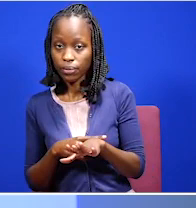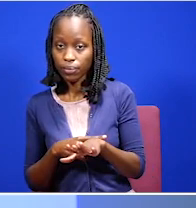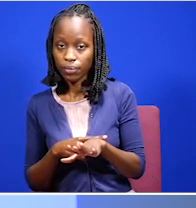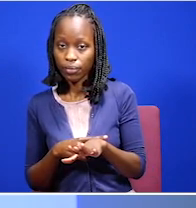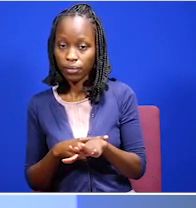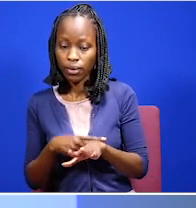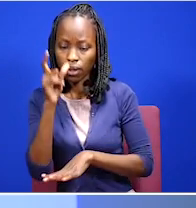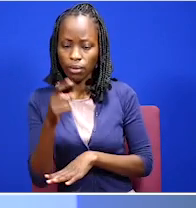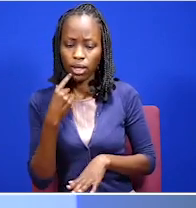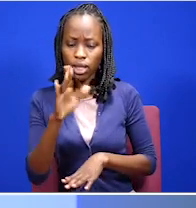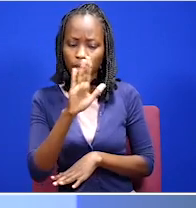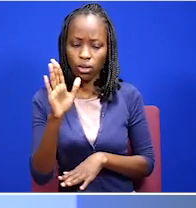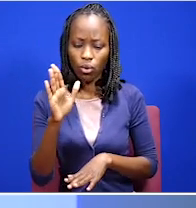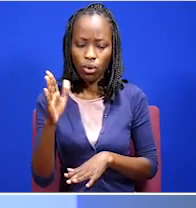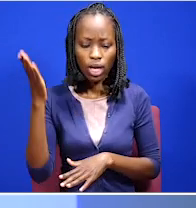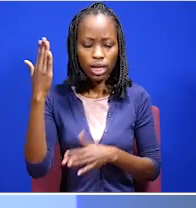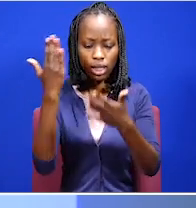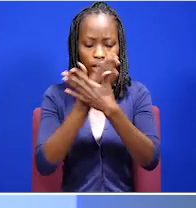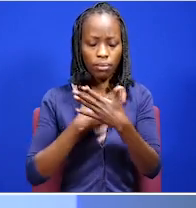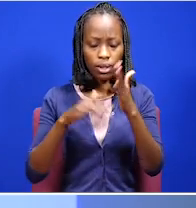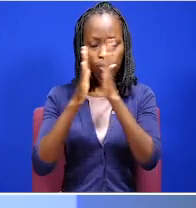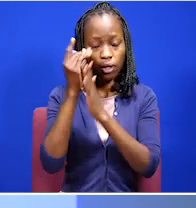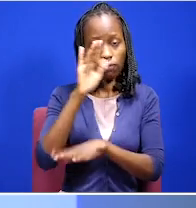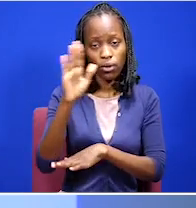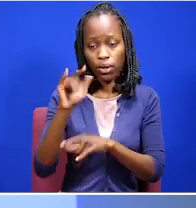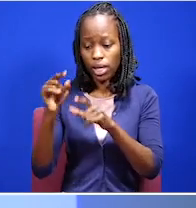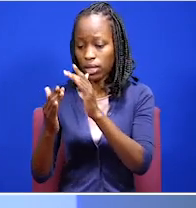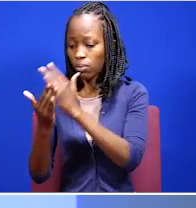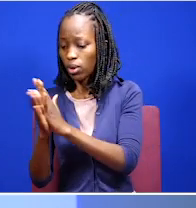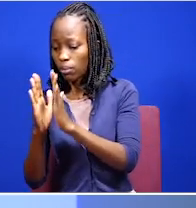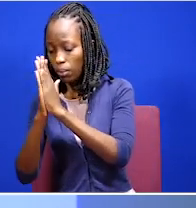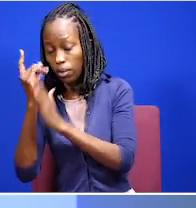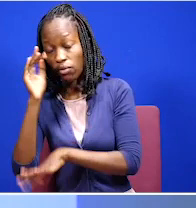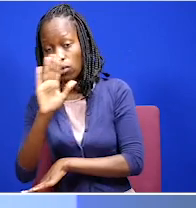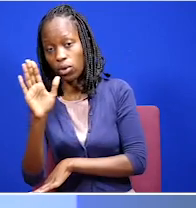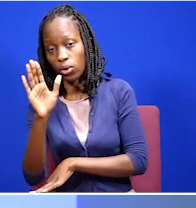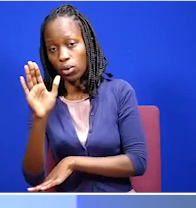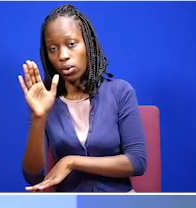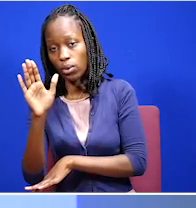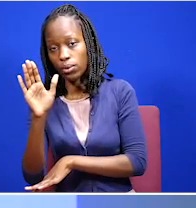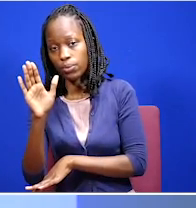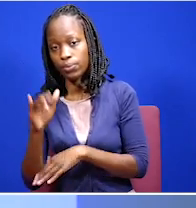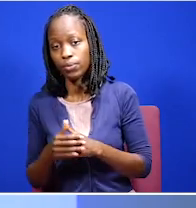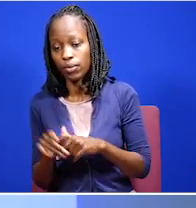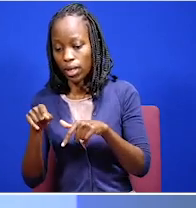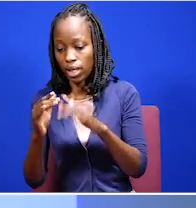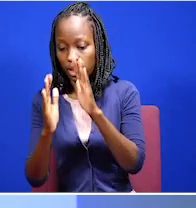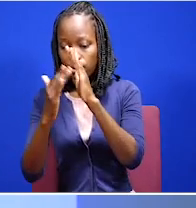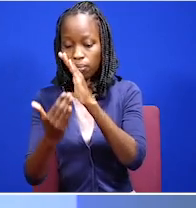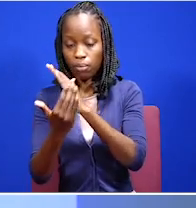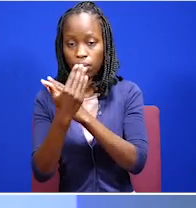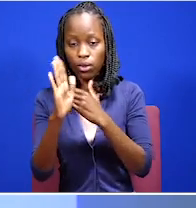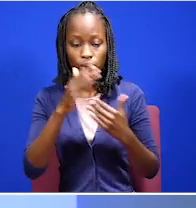is when you somebody tells you, oh, last night I was praying for you. Oh, this morning I was praying for you.